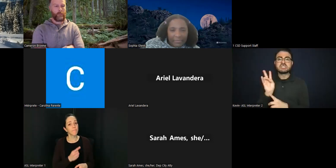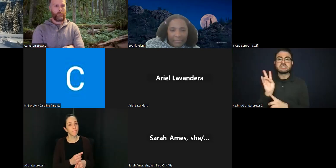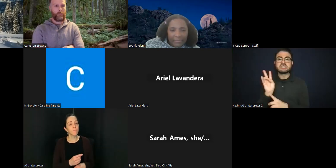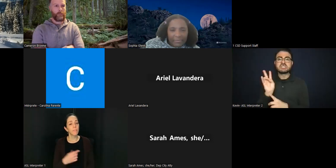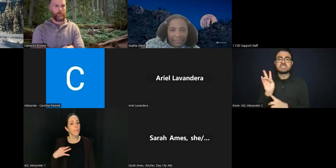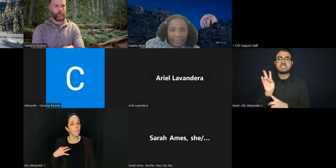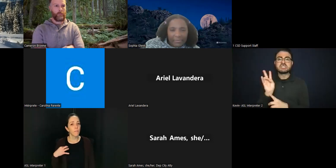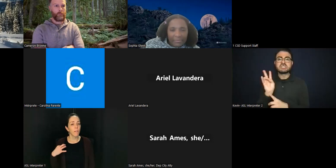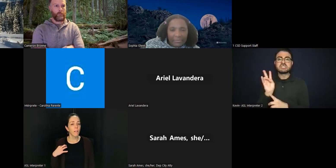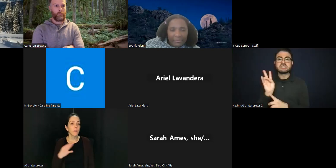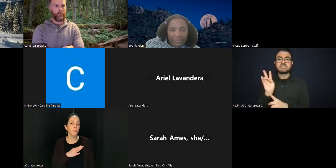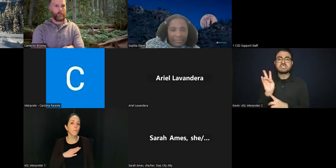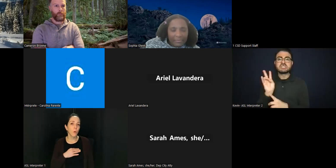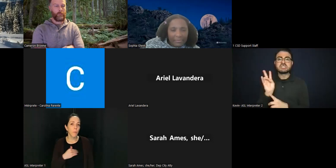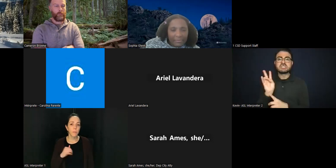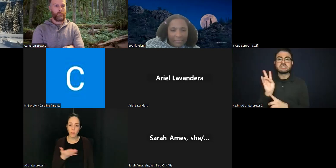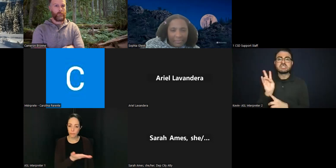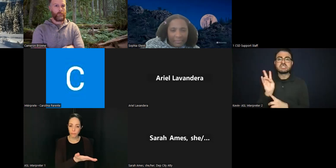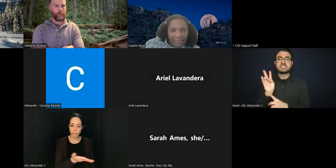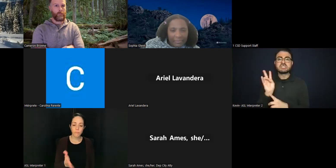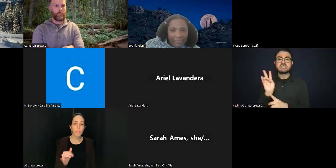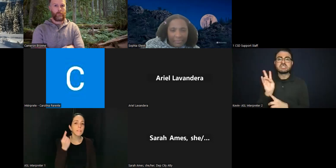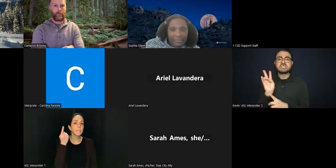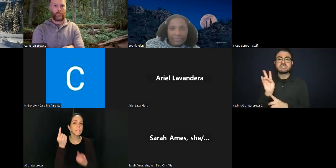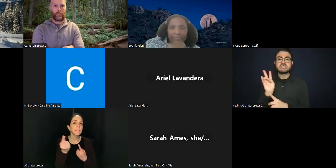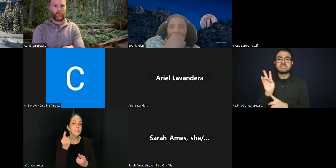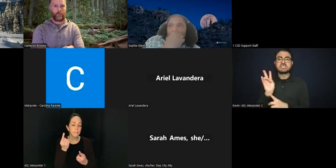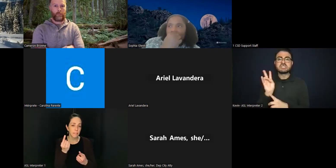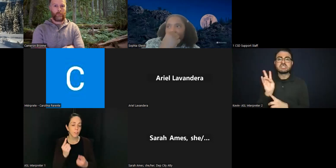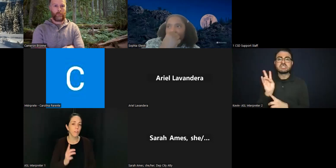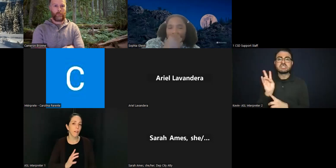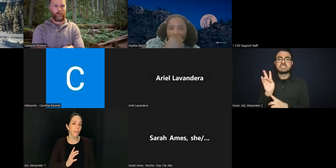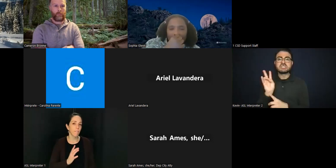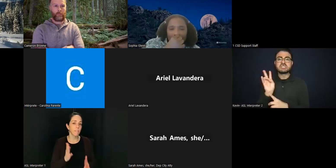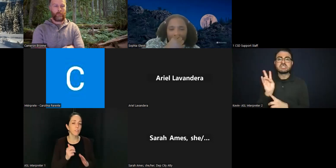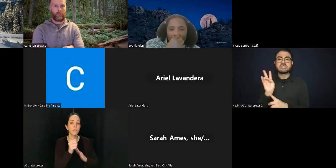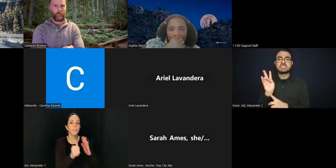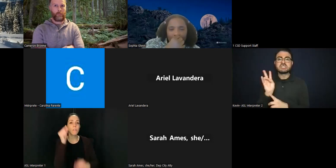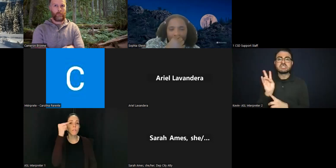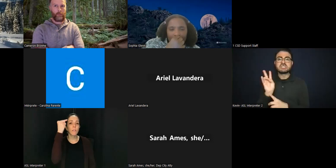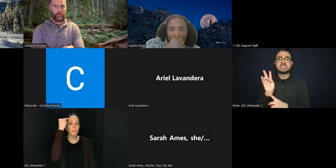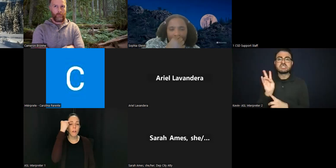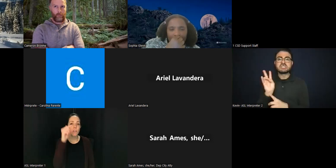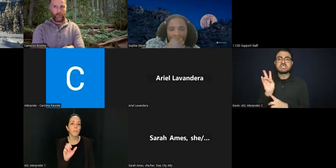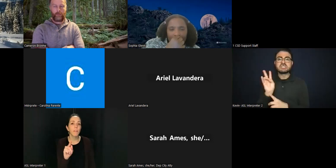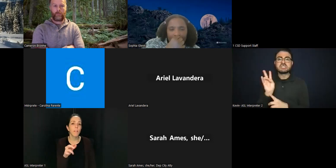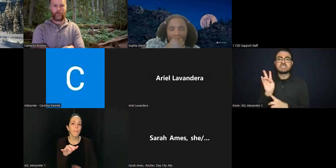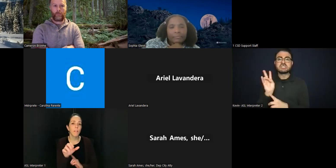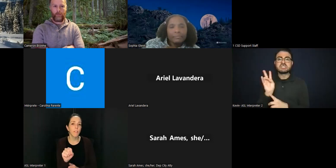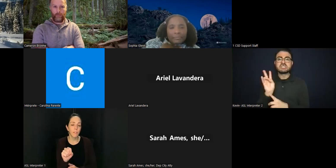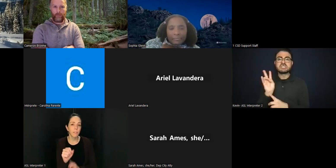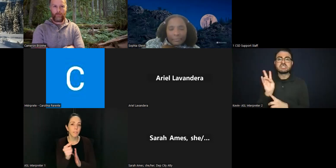who are such as yourselves are considered public officials under government ethics law and some of those other, you